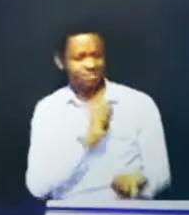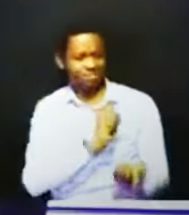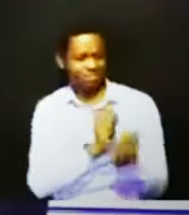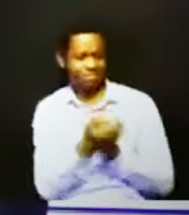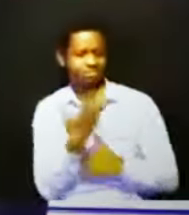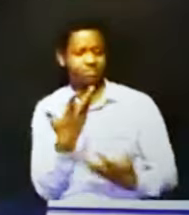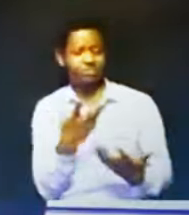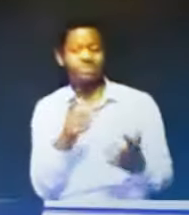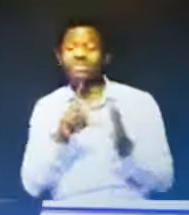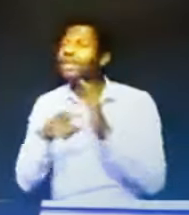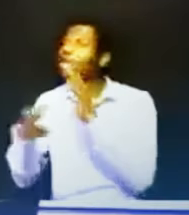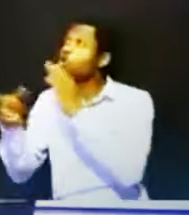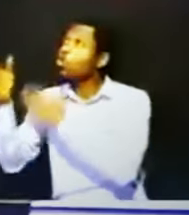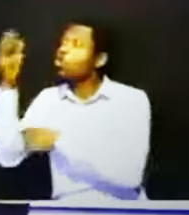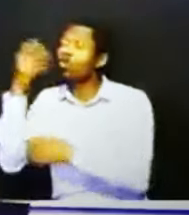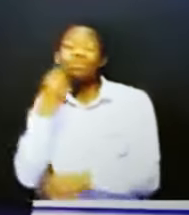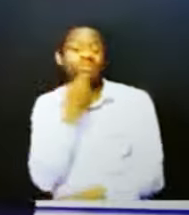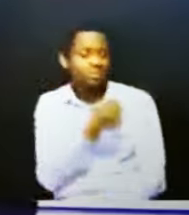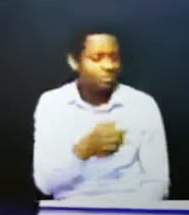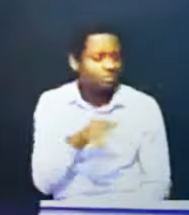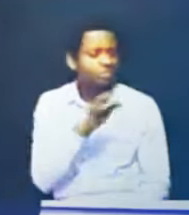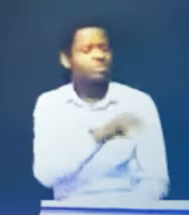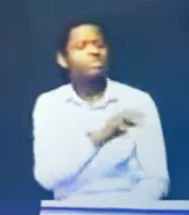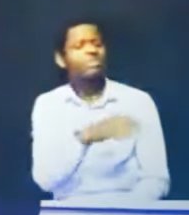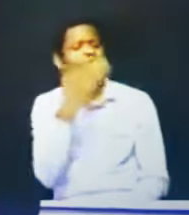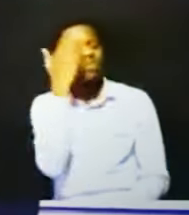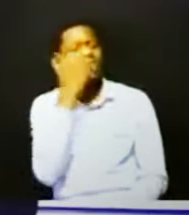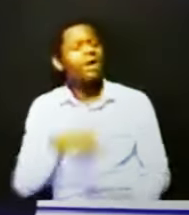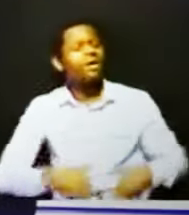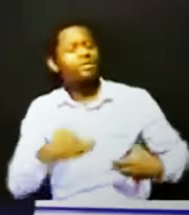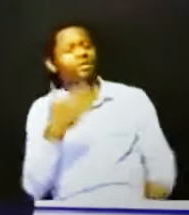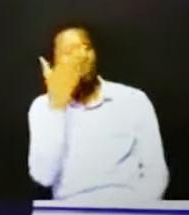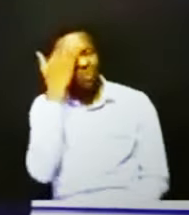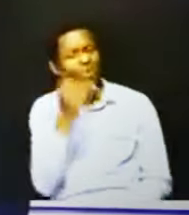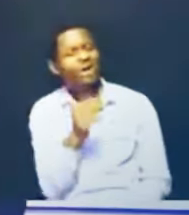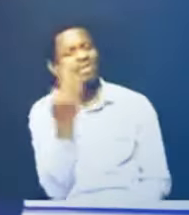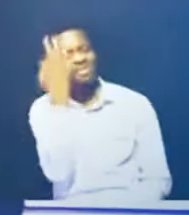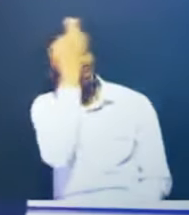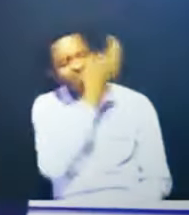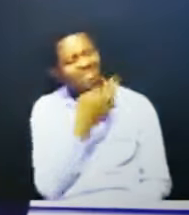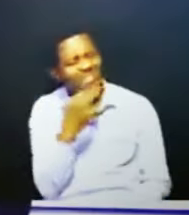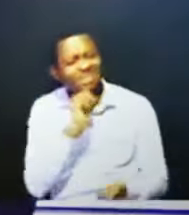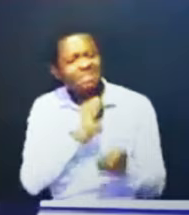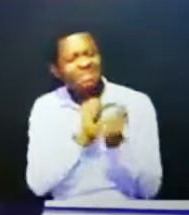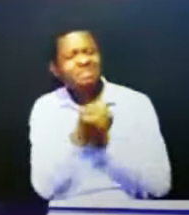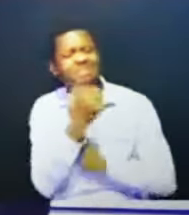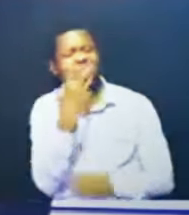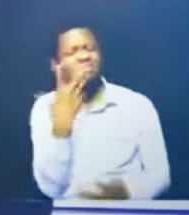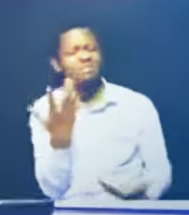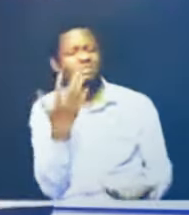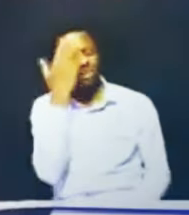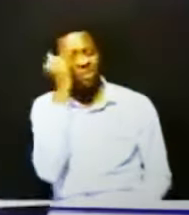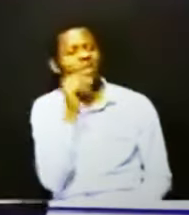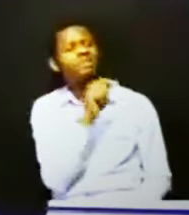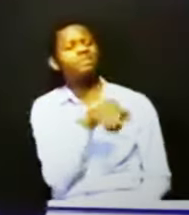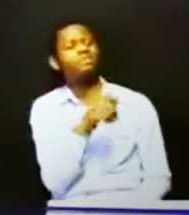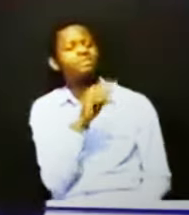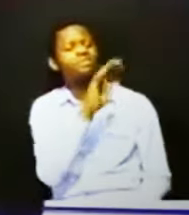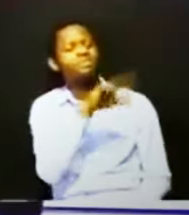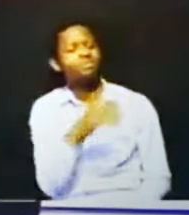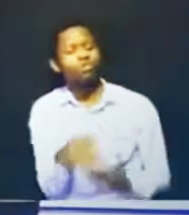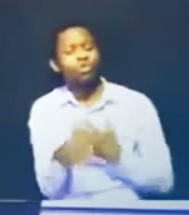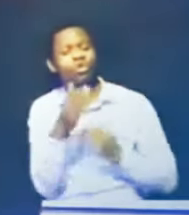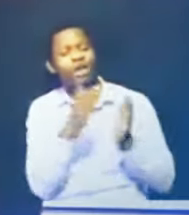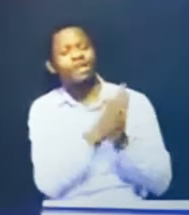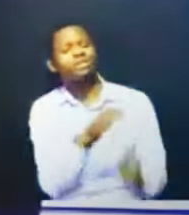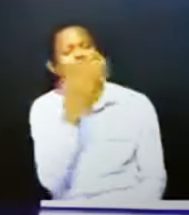Lord said to Cain, why are you angry? Why is your face downcast? Now, Eradi bisa Cain said, I didn't